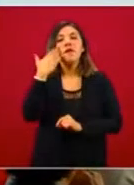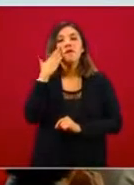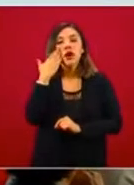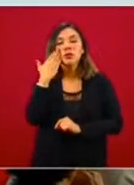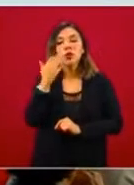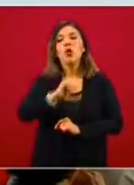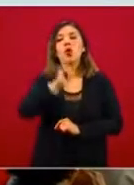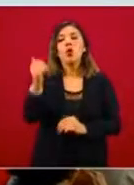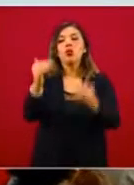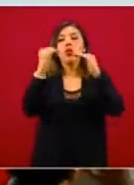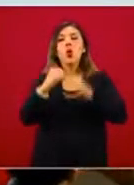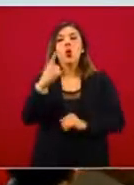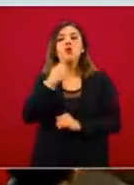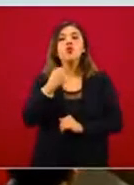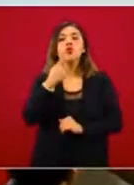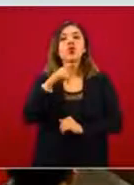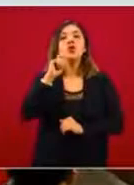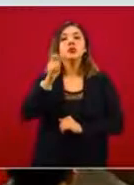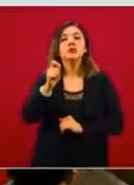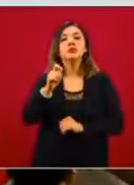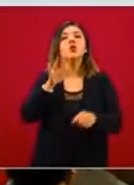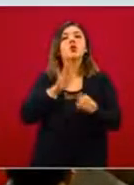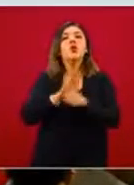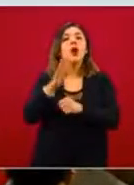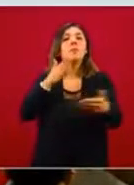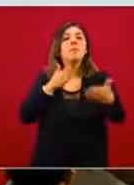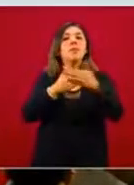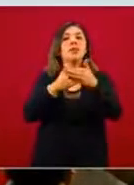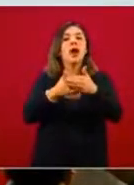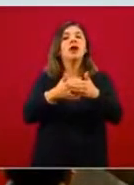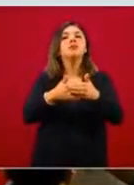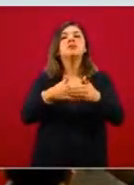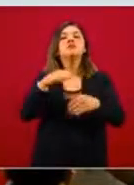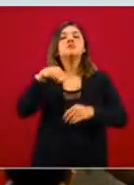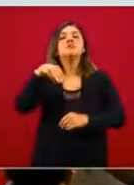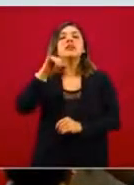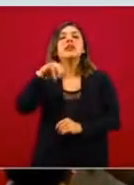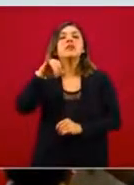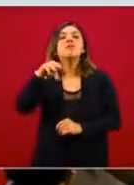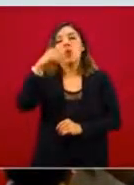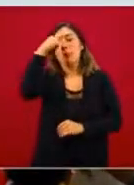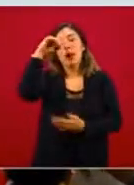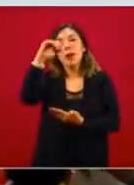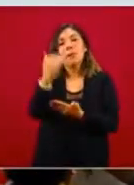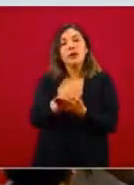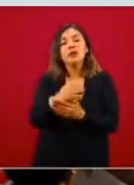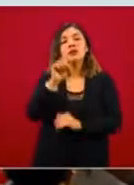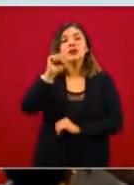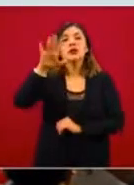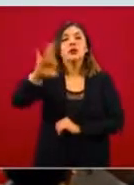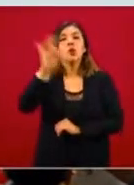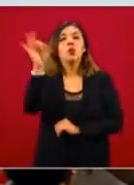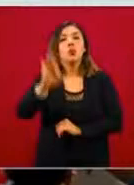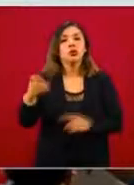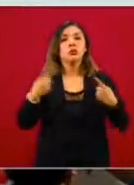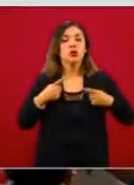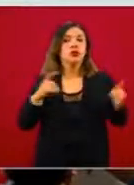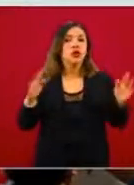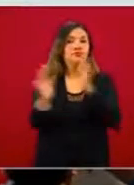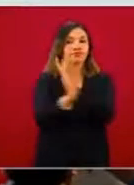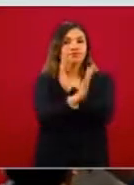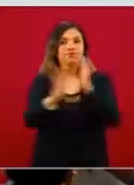the gray line is from Facebook. And the red one is from the goal, the established goal